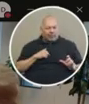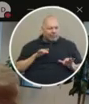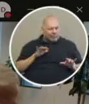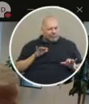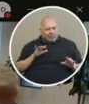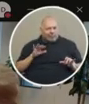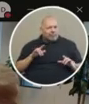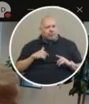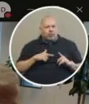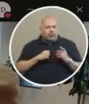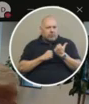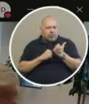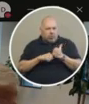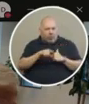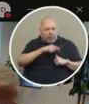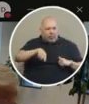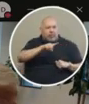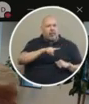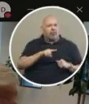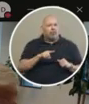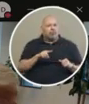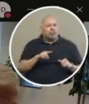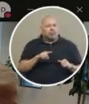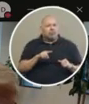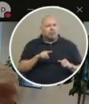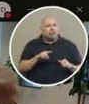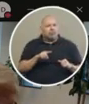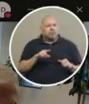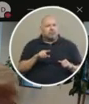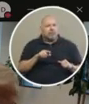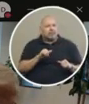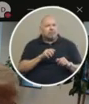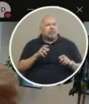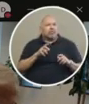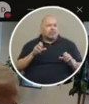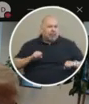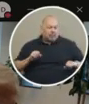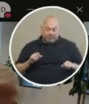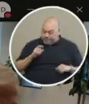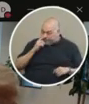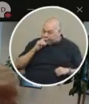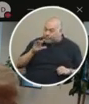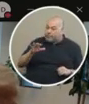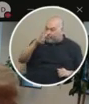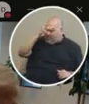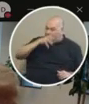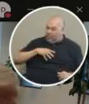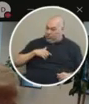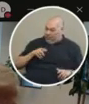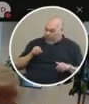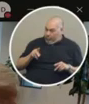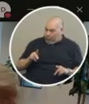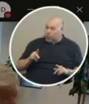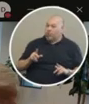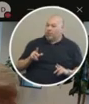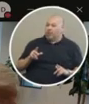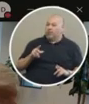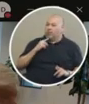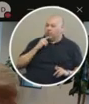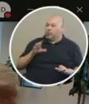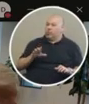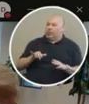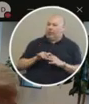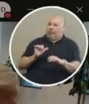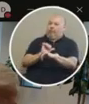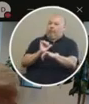over supporting those folks in this time. So I know you have the Opportunity Center that's doing a lot